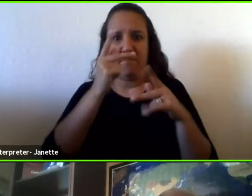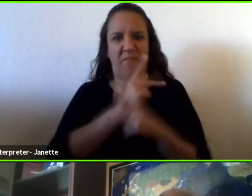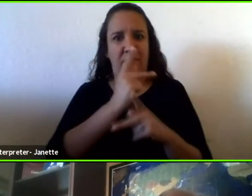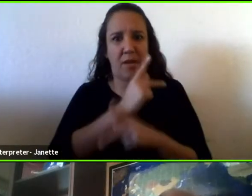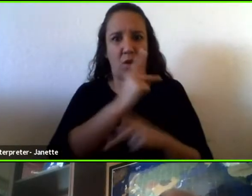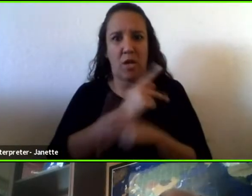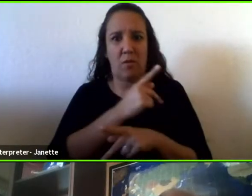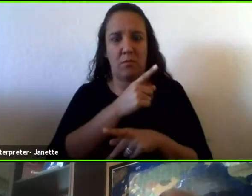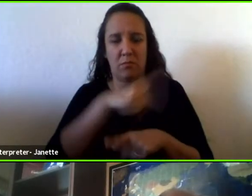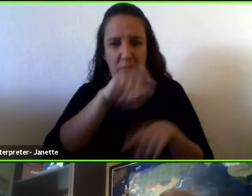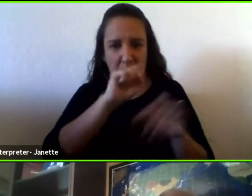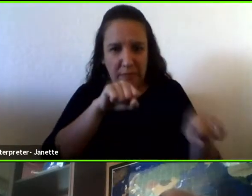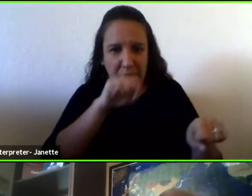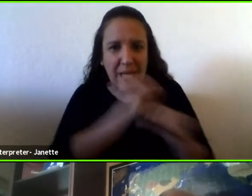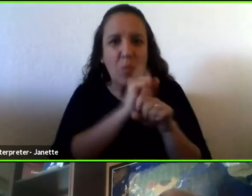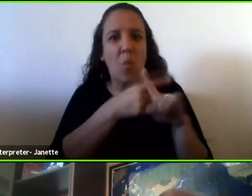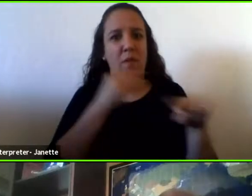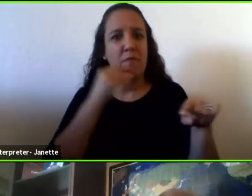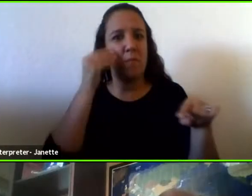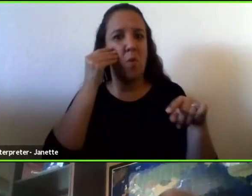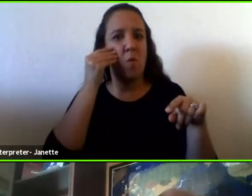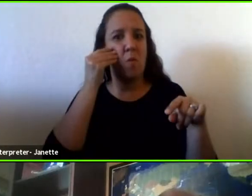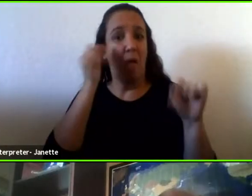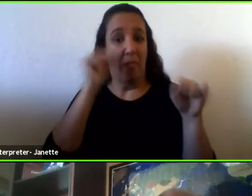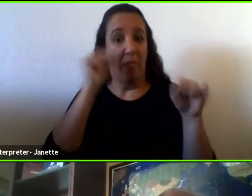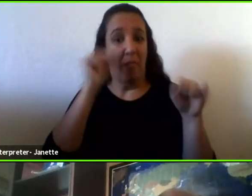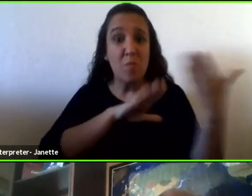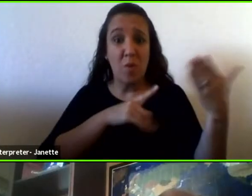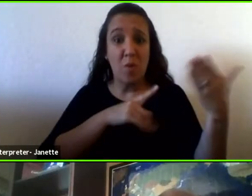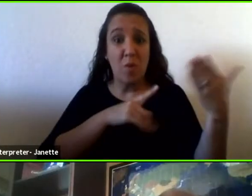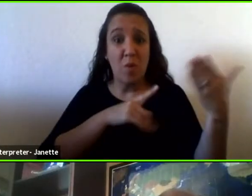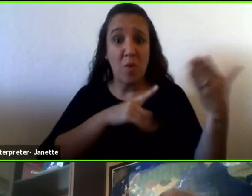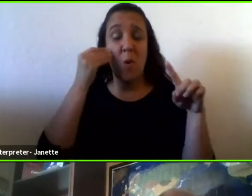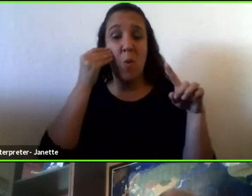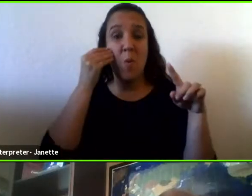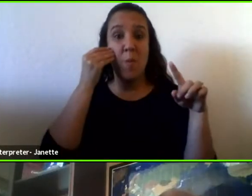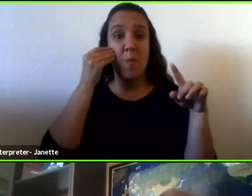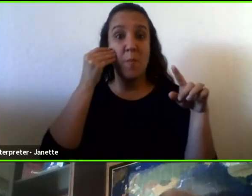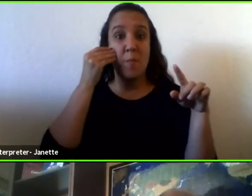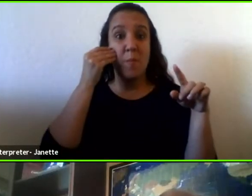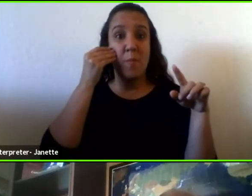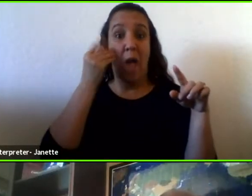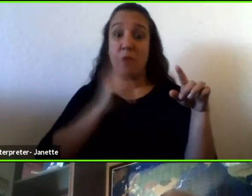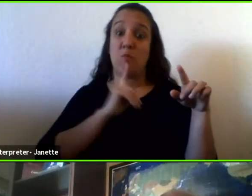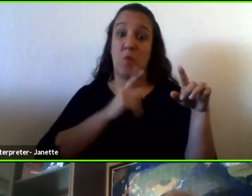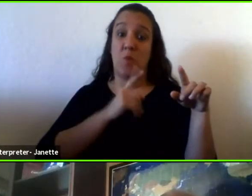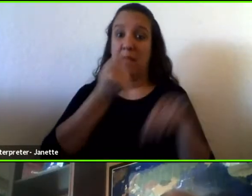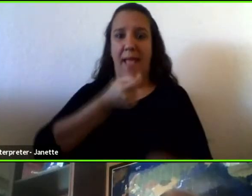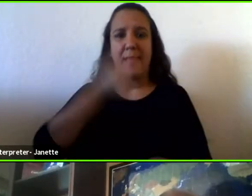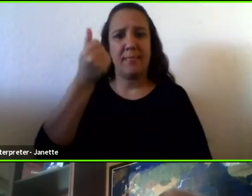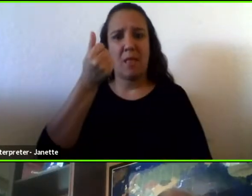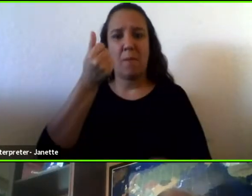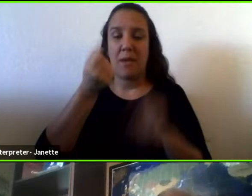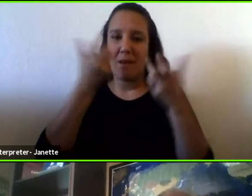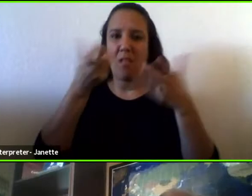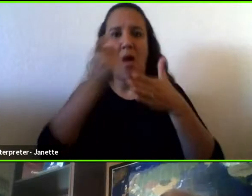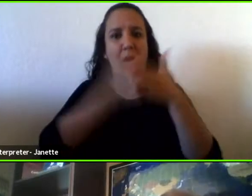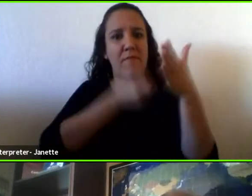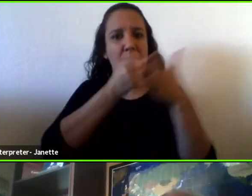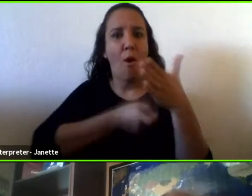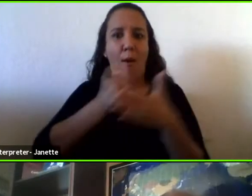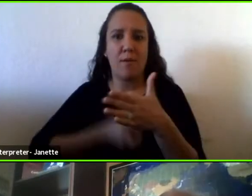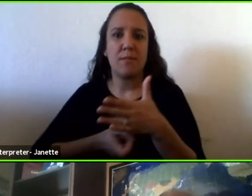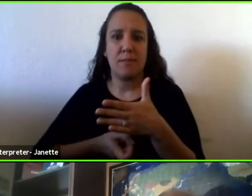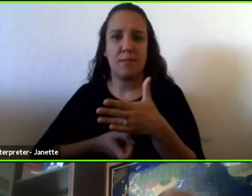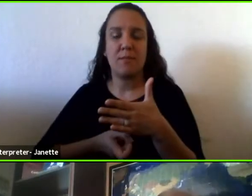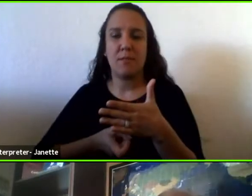can work from home. They can run a business effectively from home and eliminate a lot of overhead. You know, we did a webinar a couple of